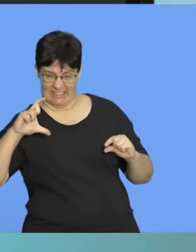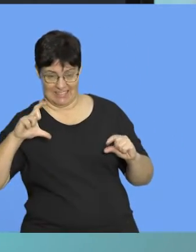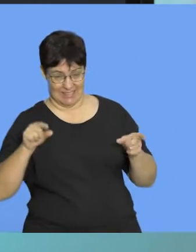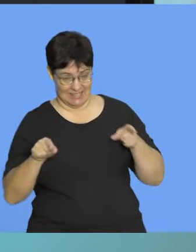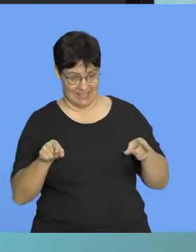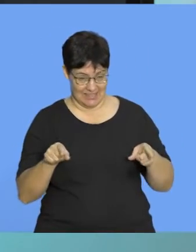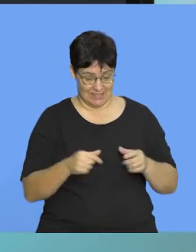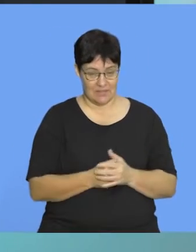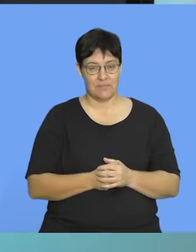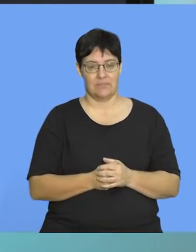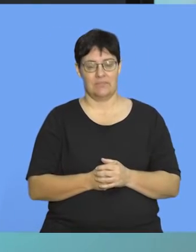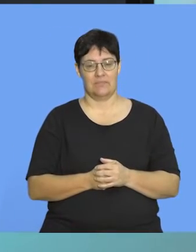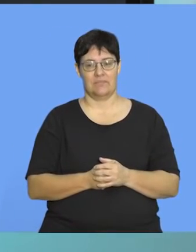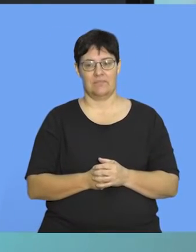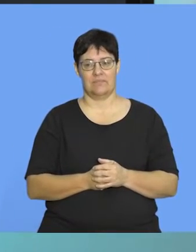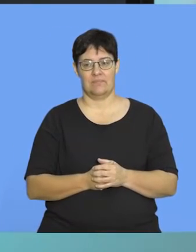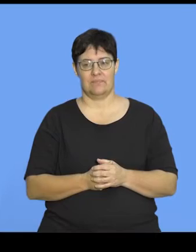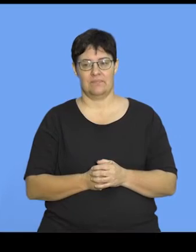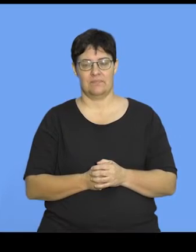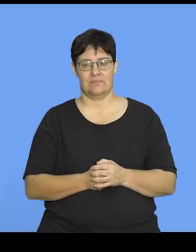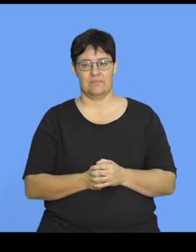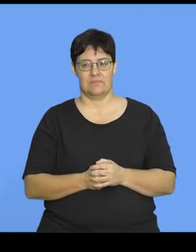big G. Okay, very important. So